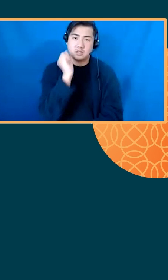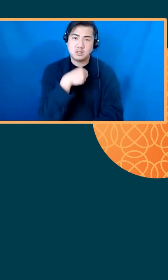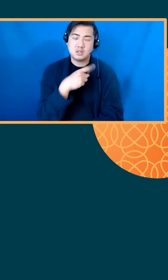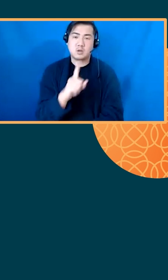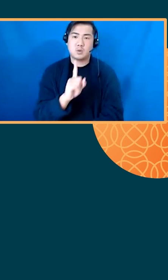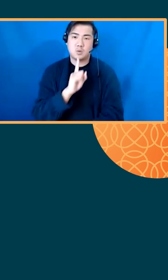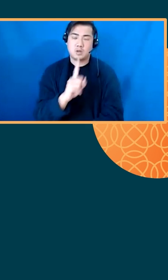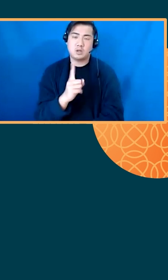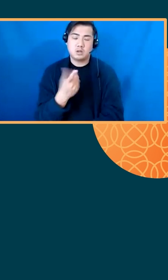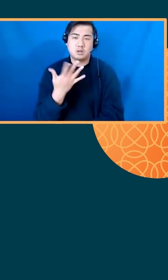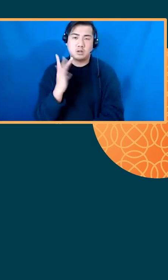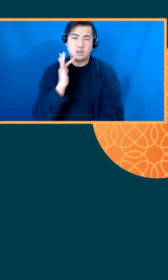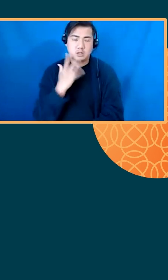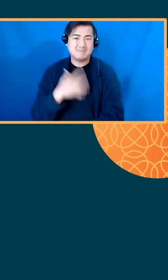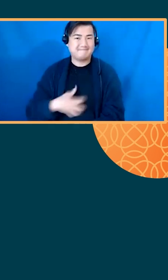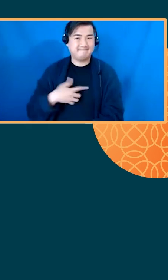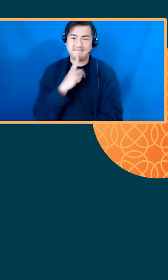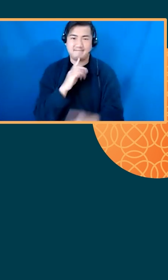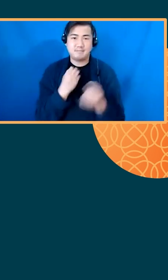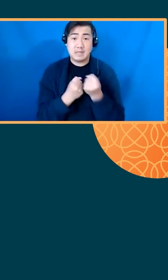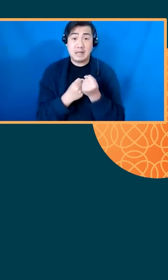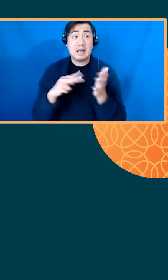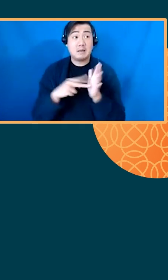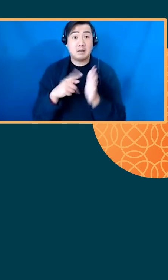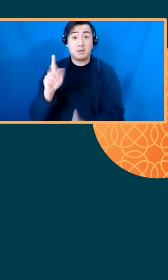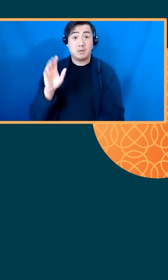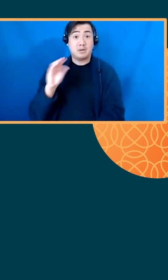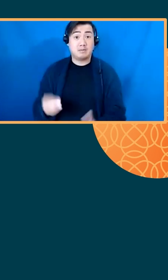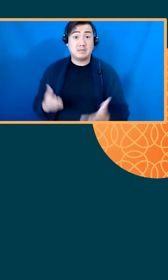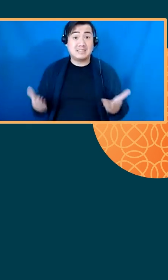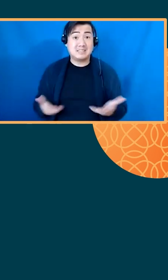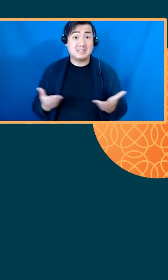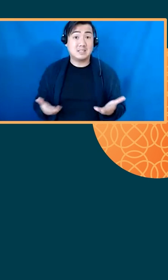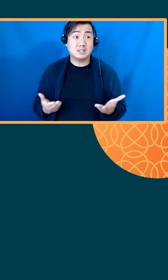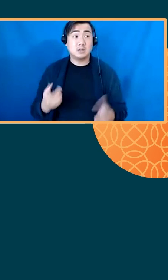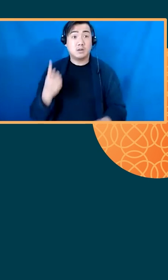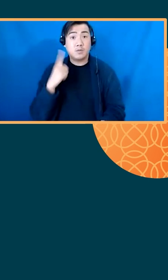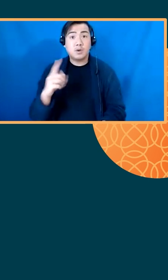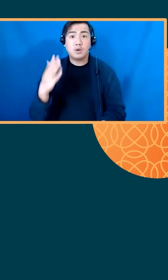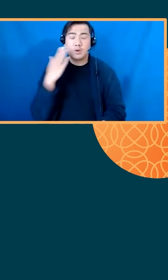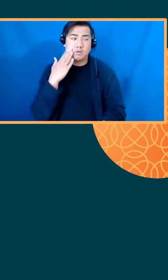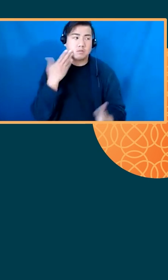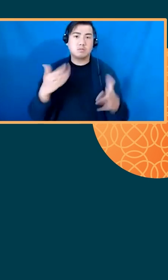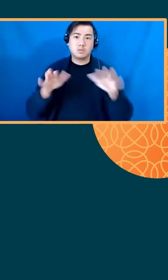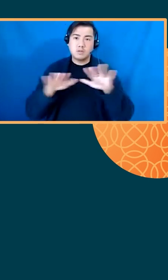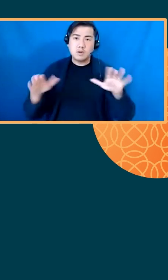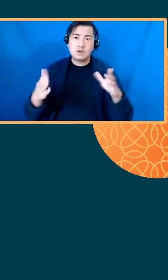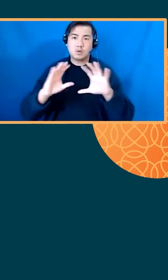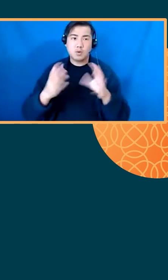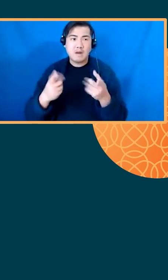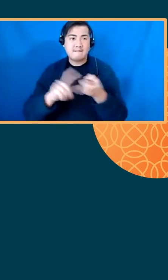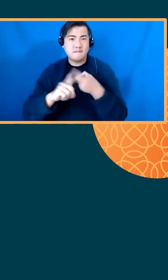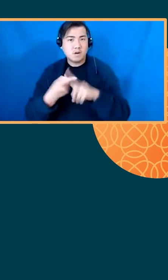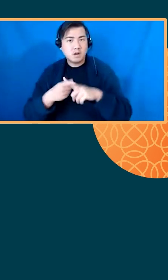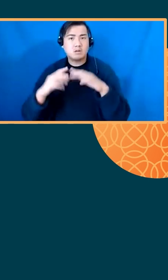disgraceful. I'm not here for it. I mean, I'm 100% here for having a diverse group of friends and colleagues, but